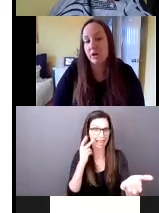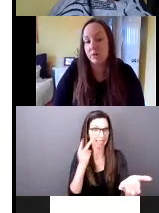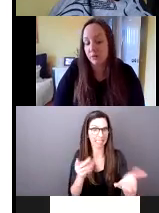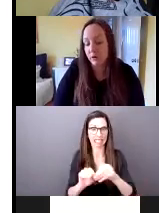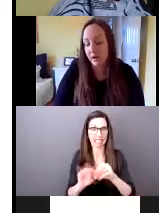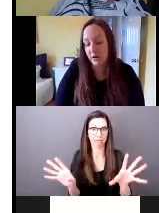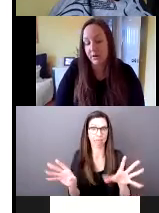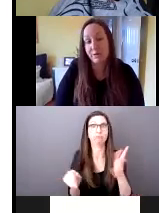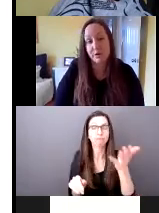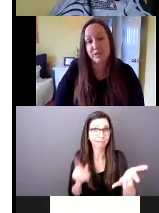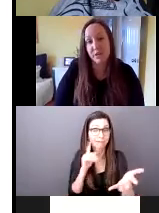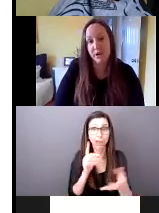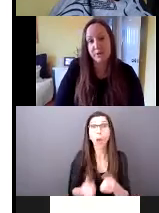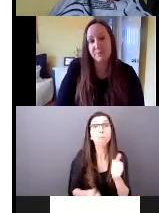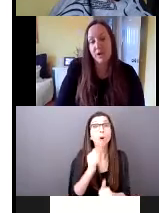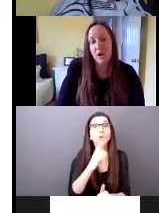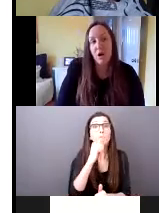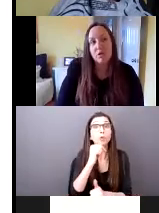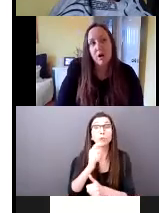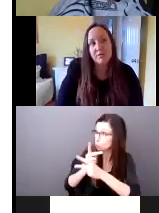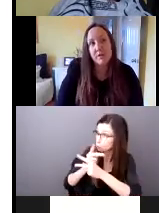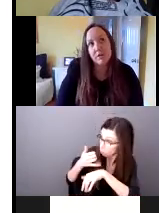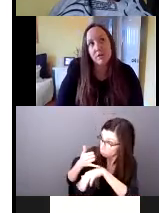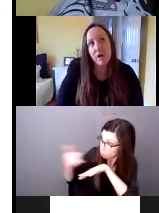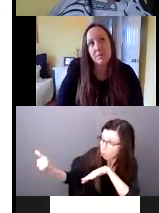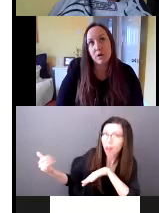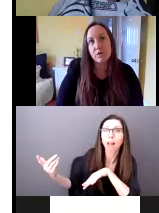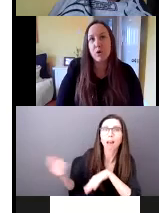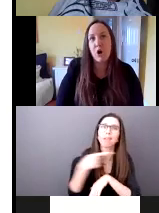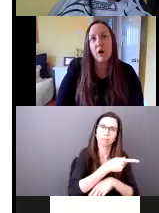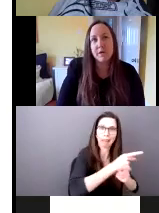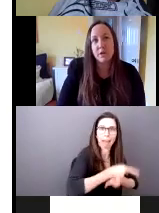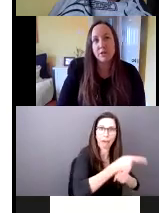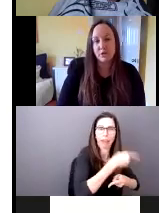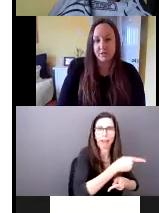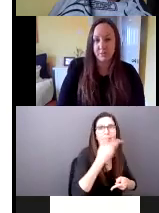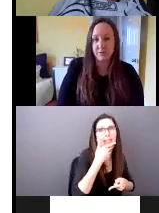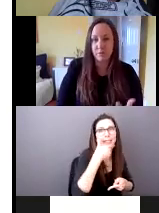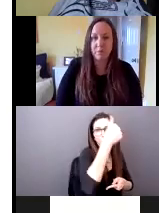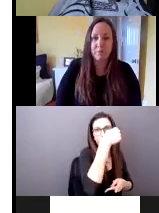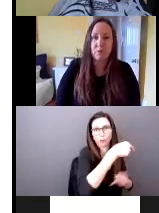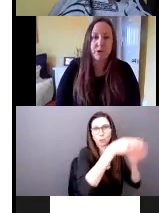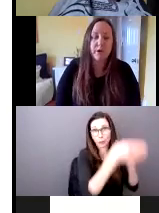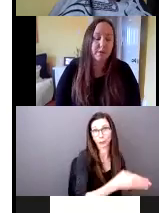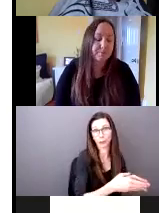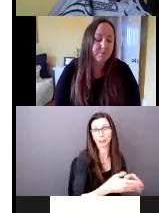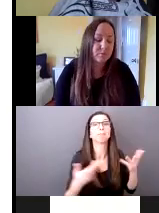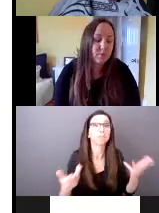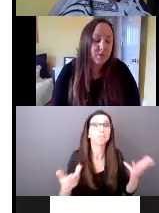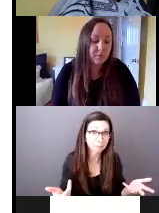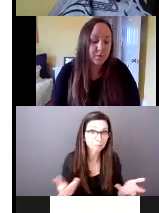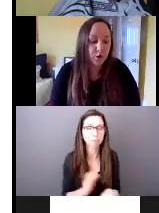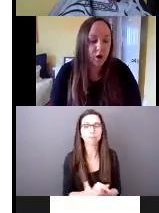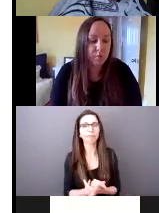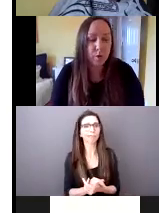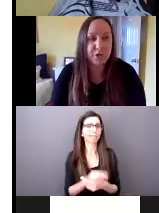calling are those who are caring for a senior. A lot of the more common concerns, some of you might be wondering,